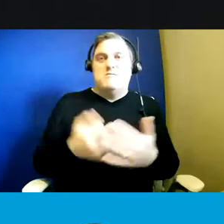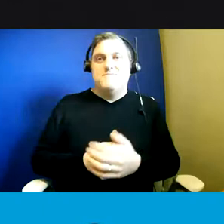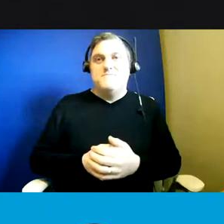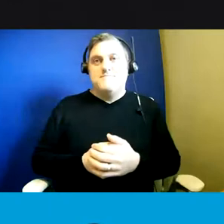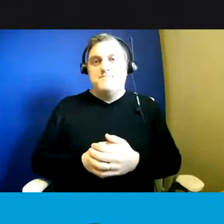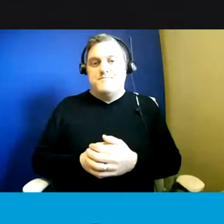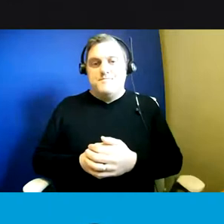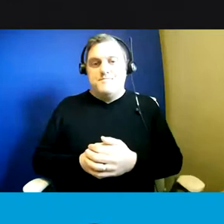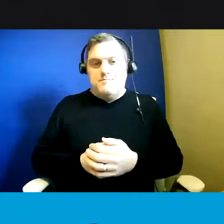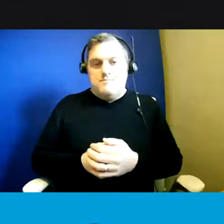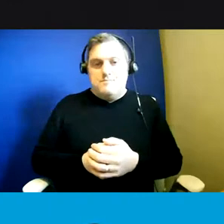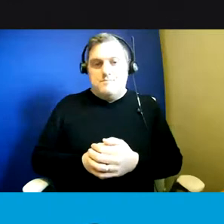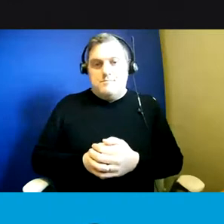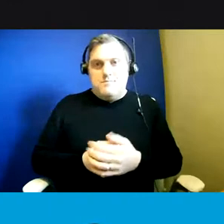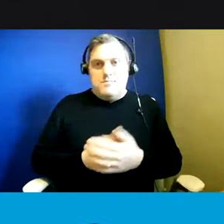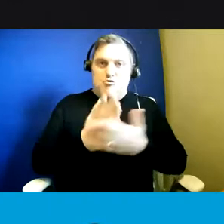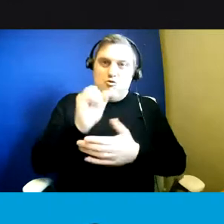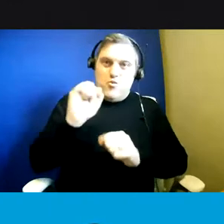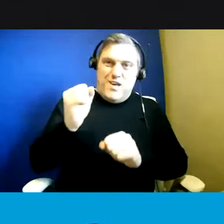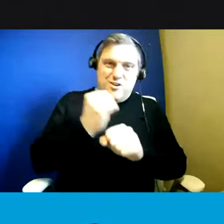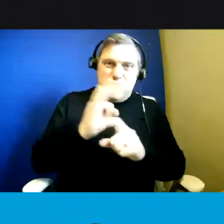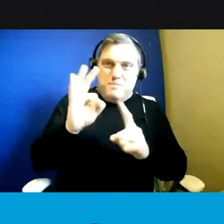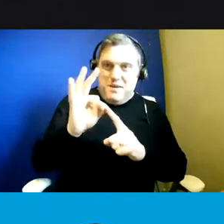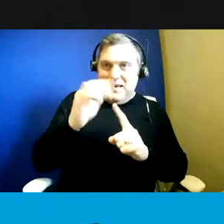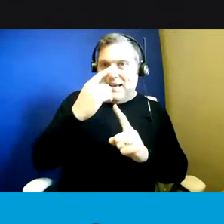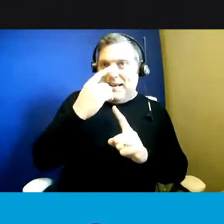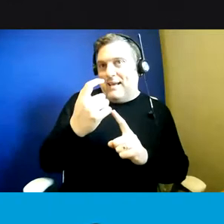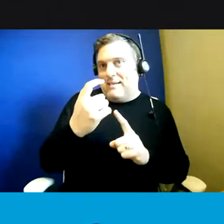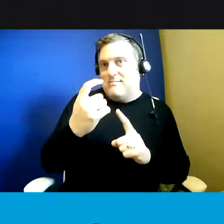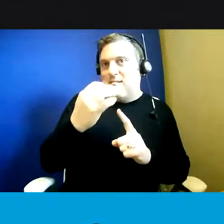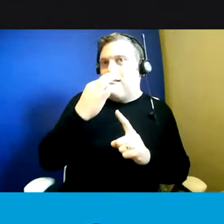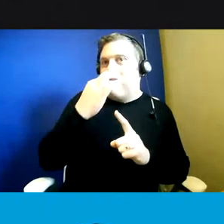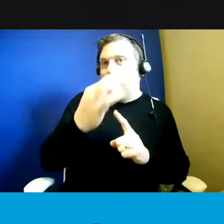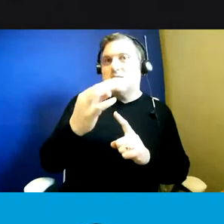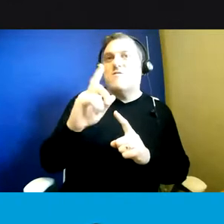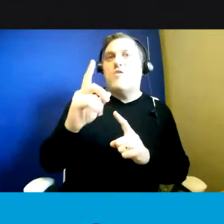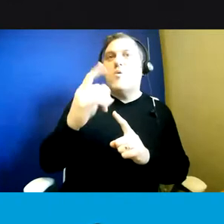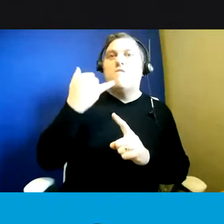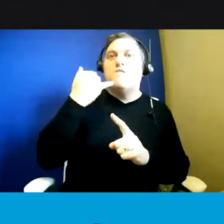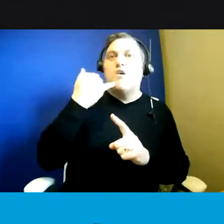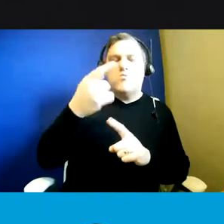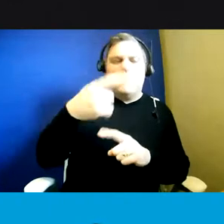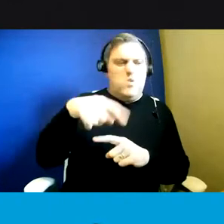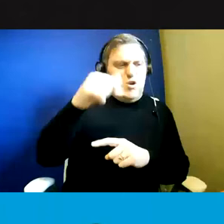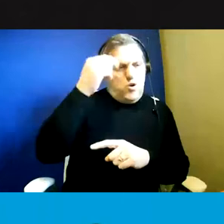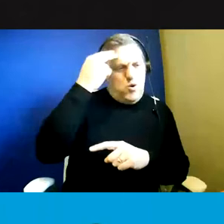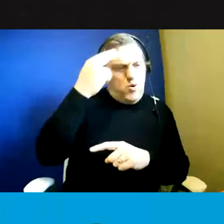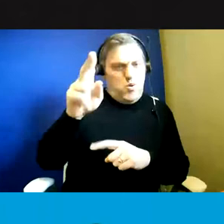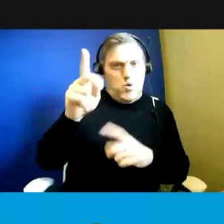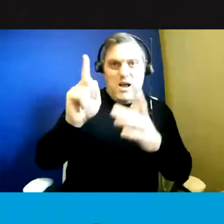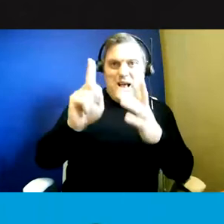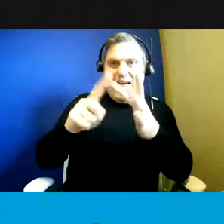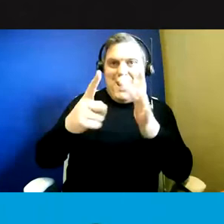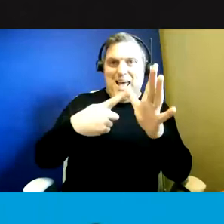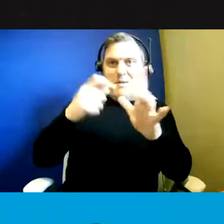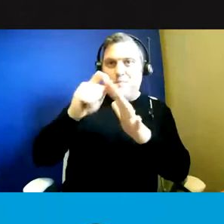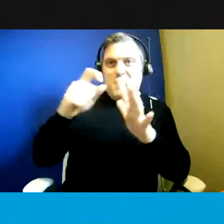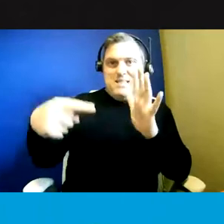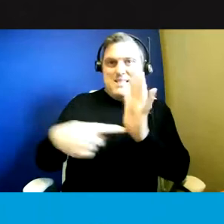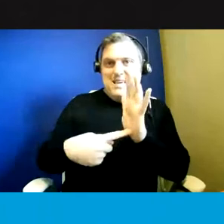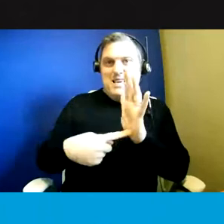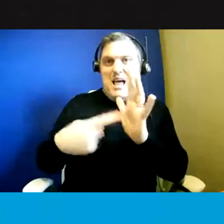Derbyshire through their GP surgery can ask for the phone numbers for the, we call it IAPT,